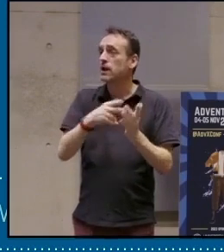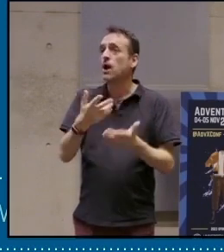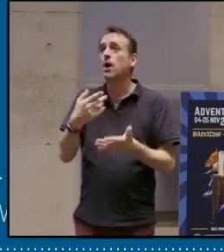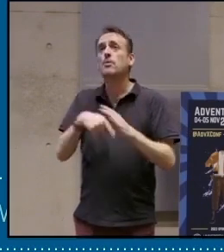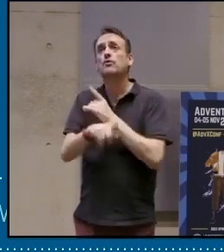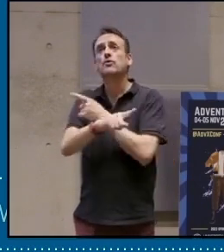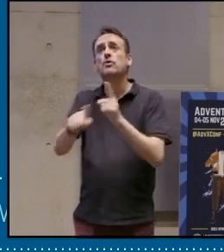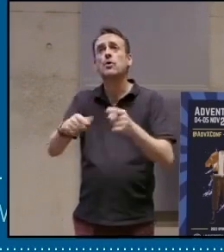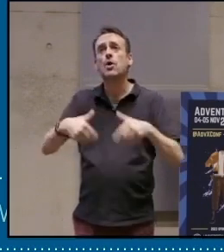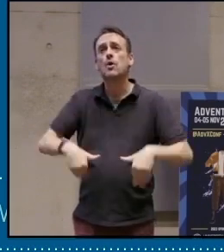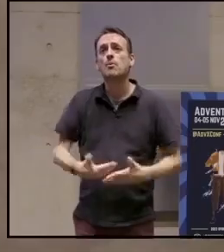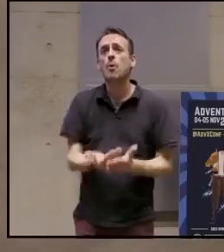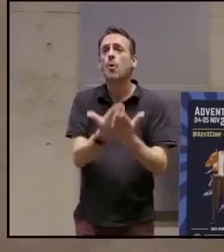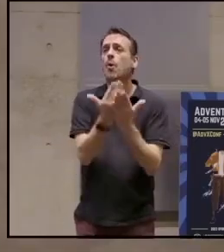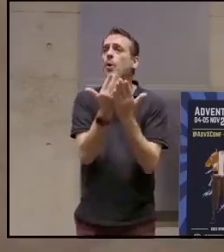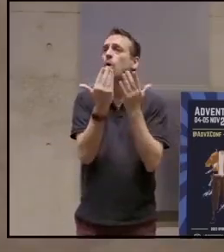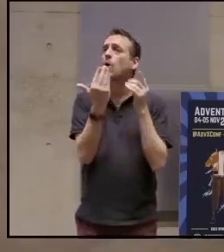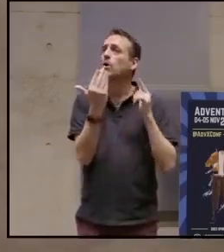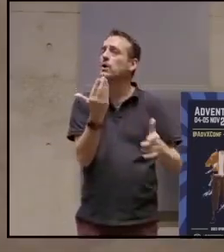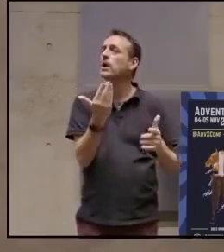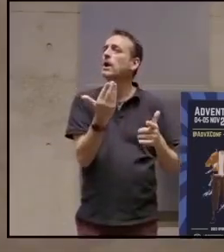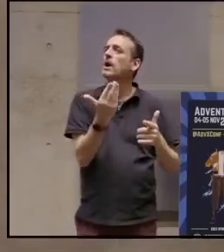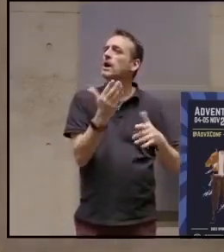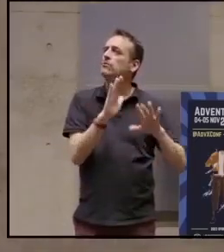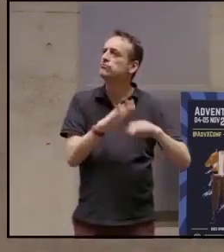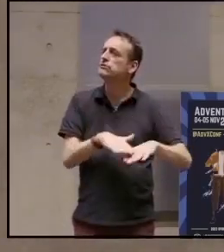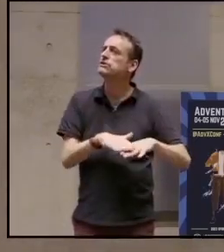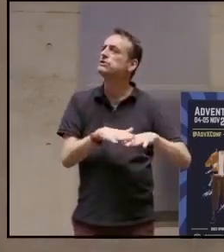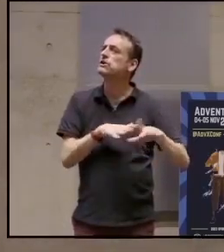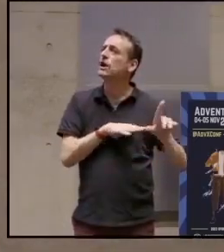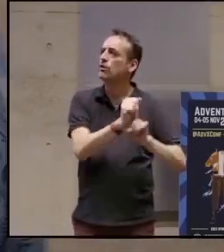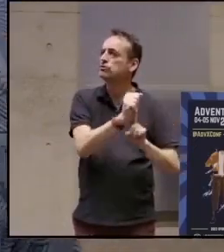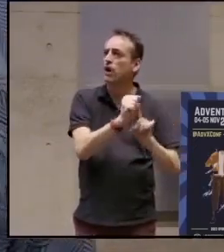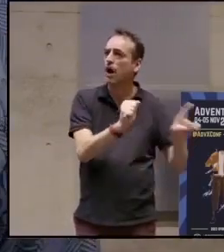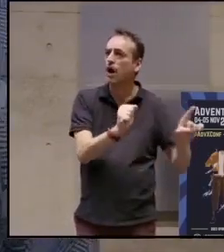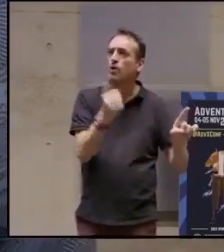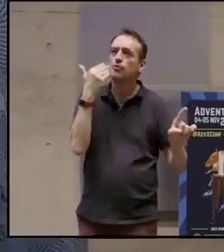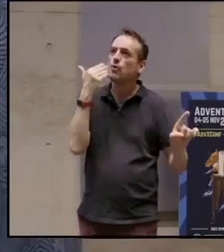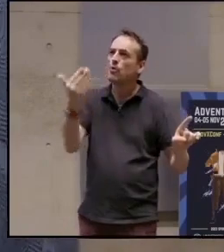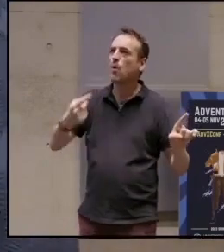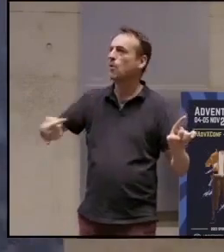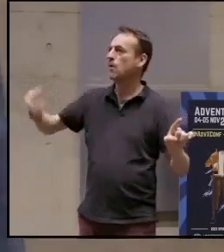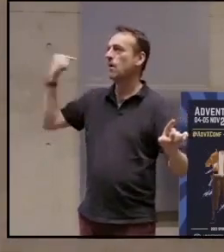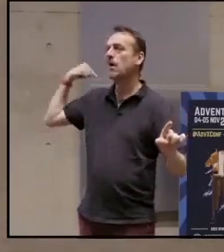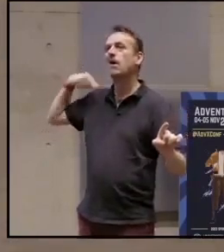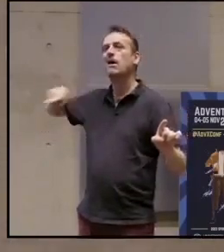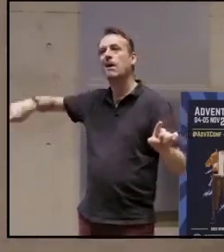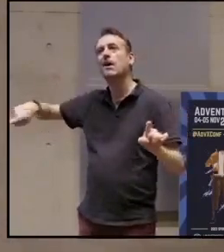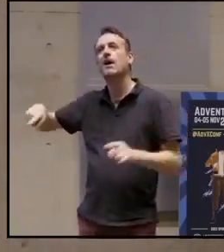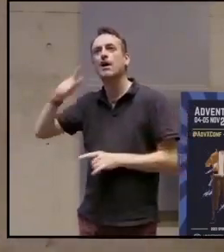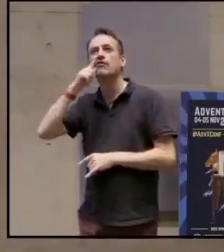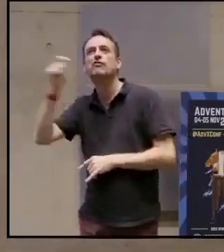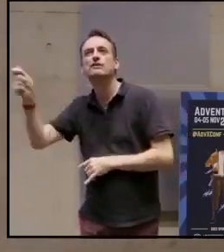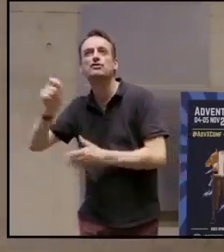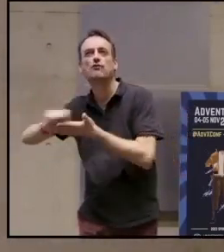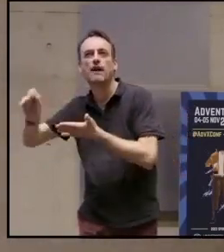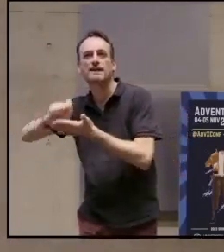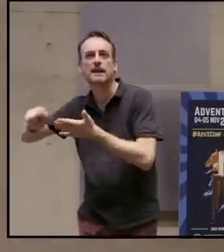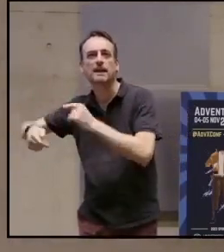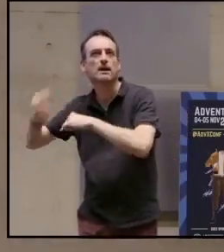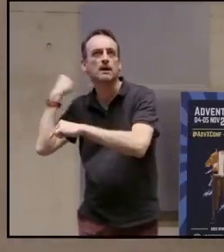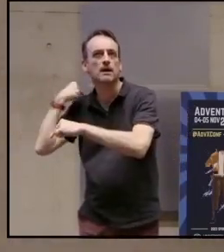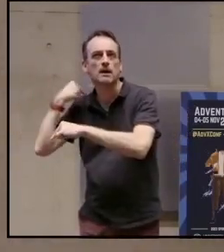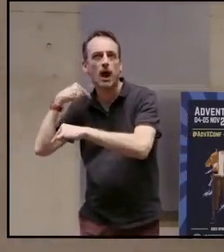name one work by Molière, but it's perhaps very relevant to people from that other culture. So when we get to